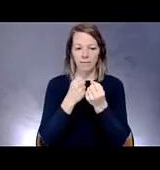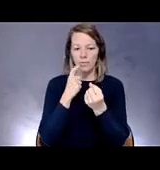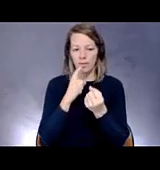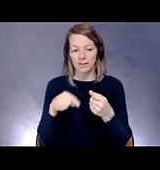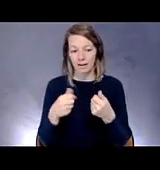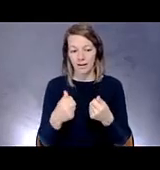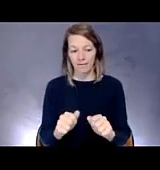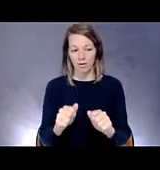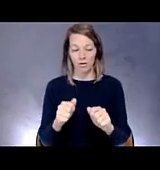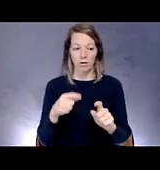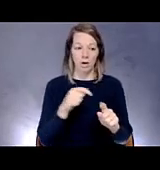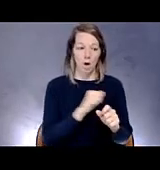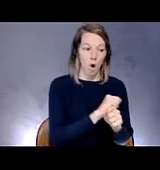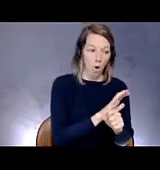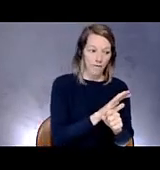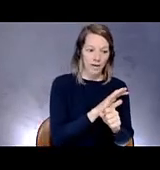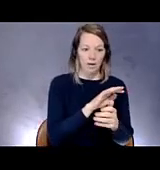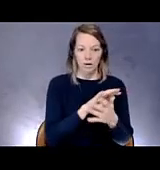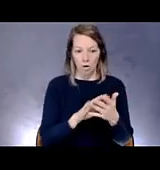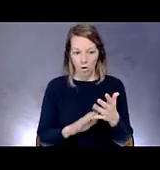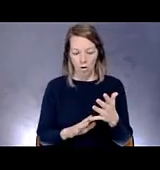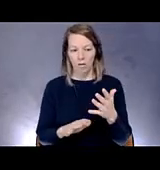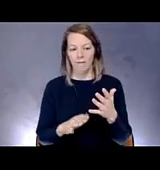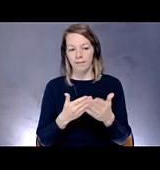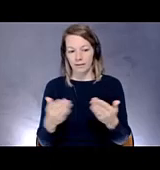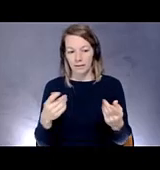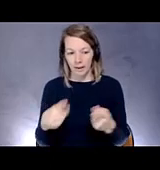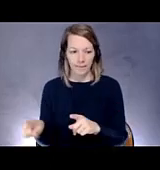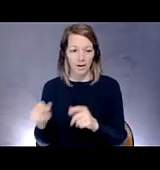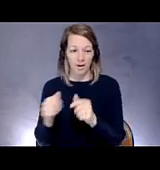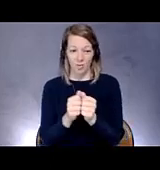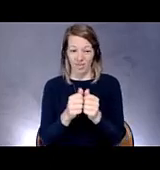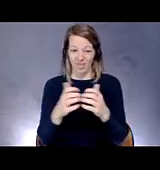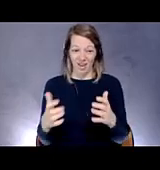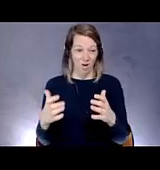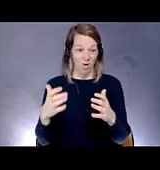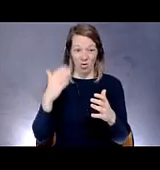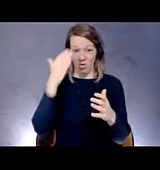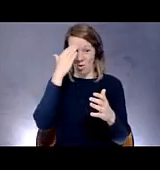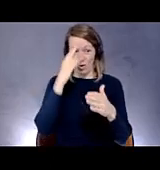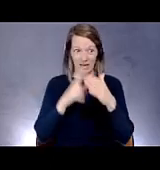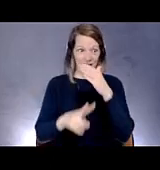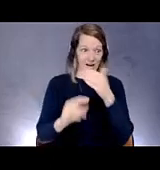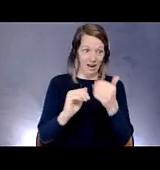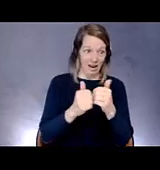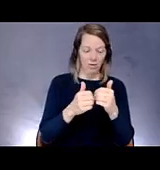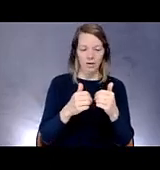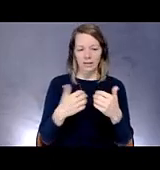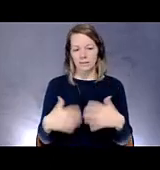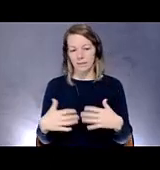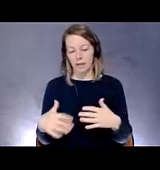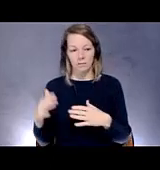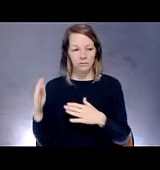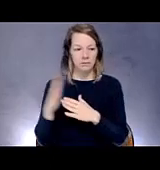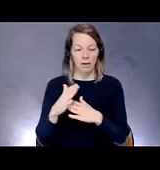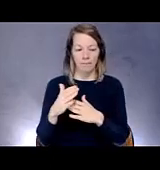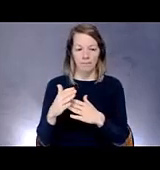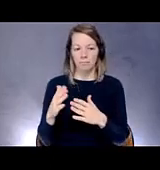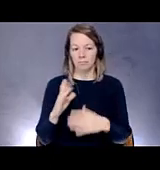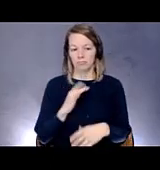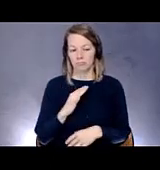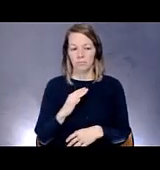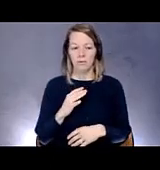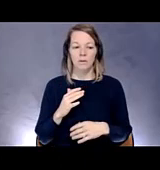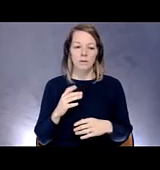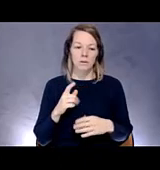given COVID, given all of its aspect, again, without a playbook, has just been unprecedented, exemplary, and just illustrates